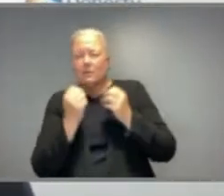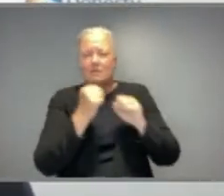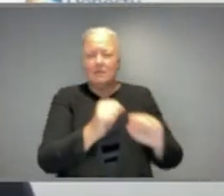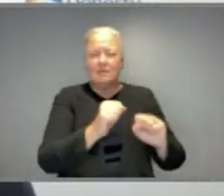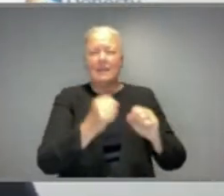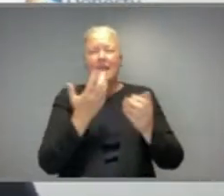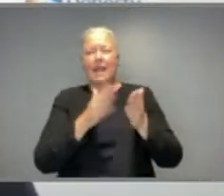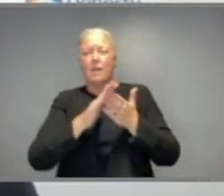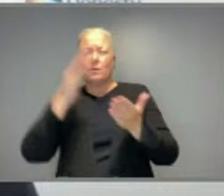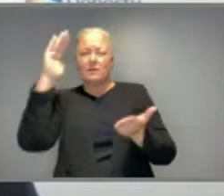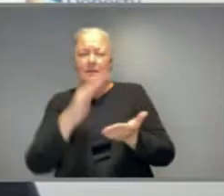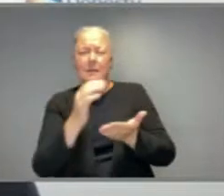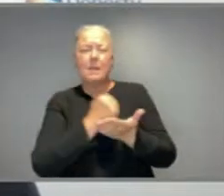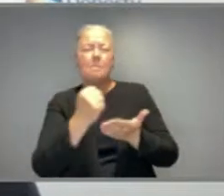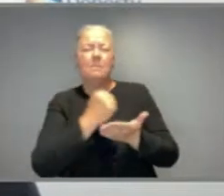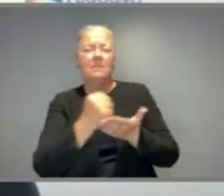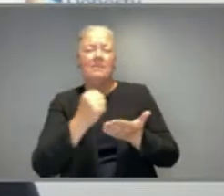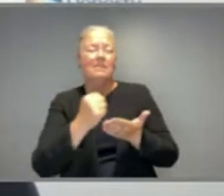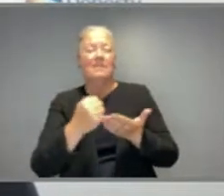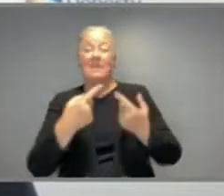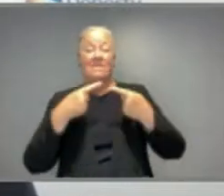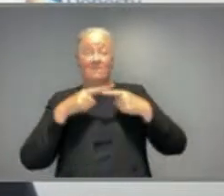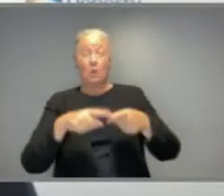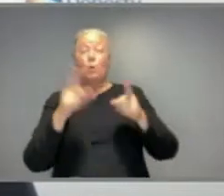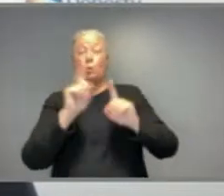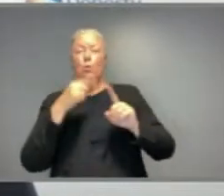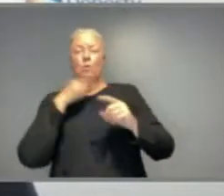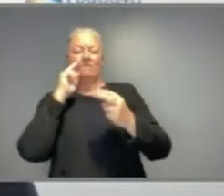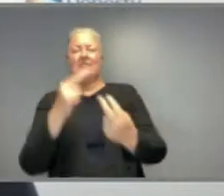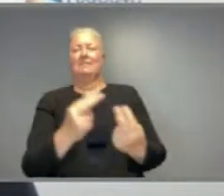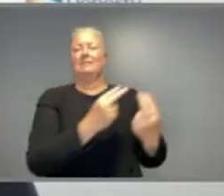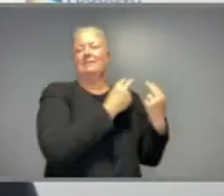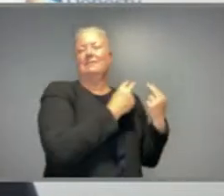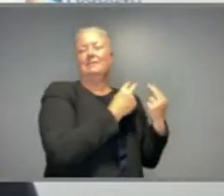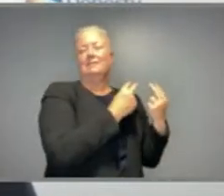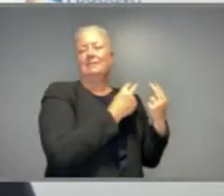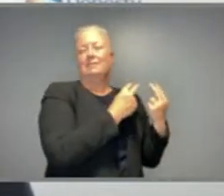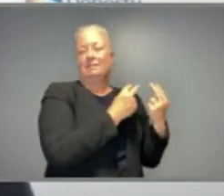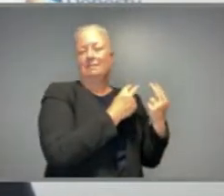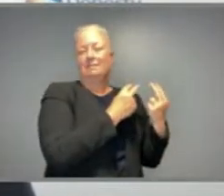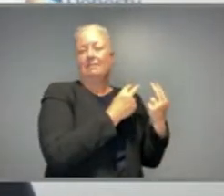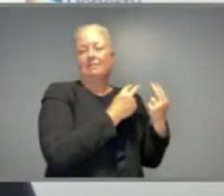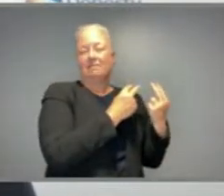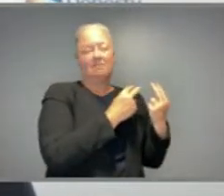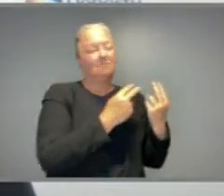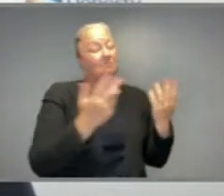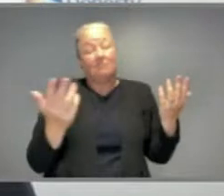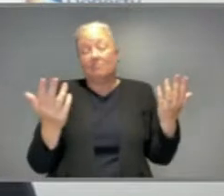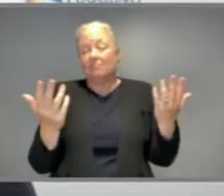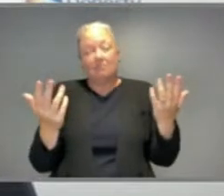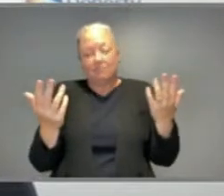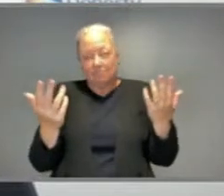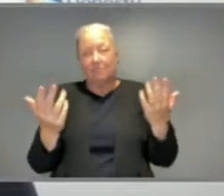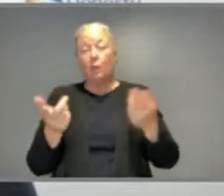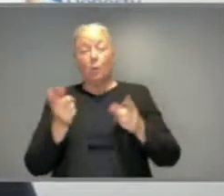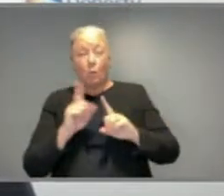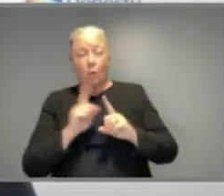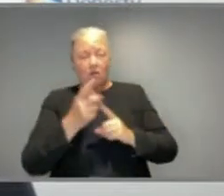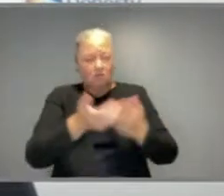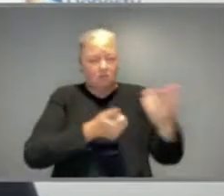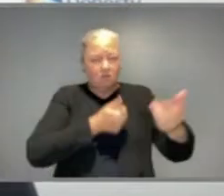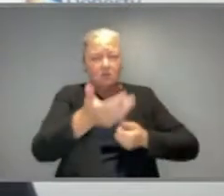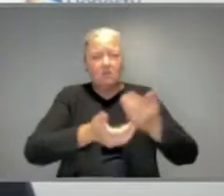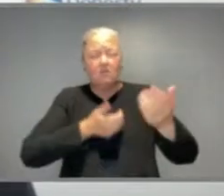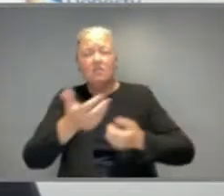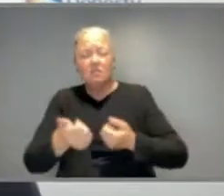transmission potential is again based on what we've observed. So we are always encompassing that new information, and we actually report weekly through the Common